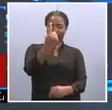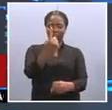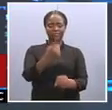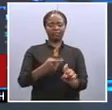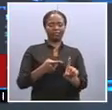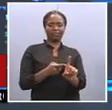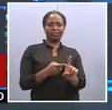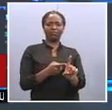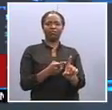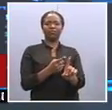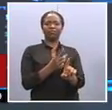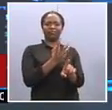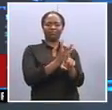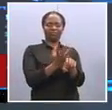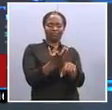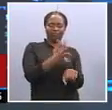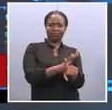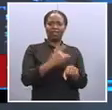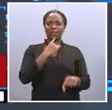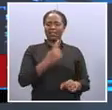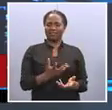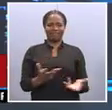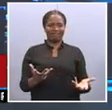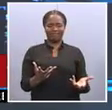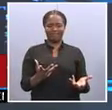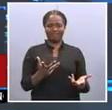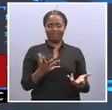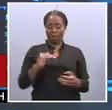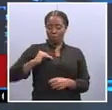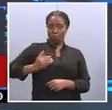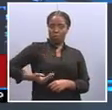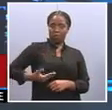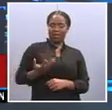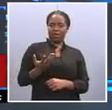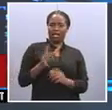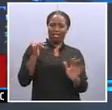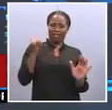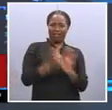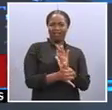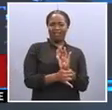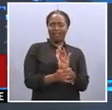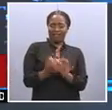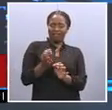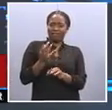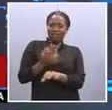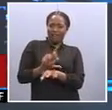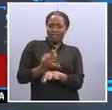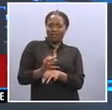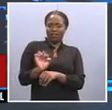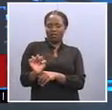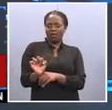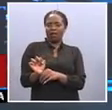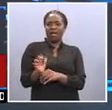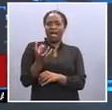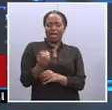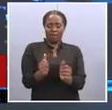their child. Gauteng officials are admitting that the system has failed a woman who was allegedly murdered by the father of her three children.